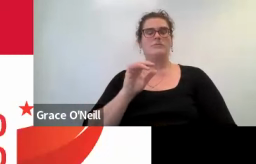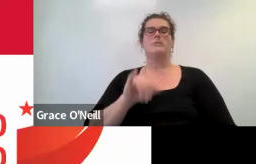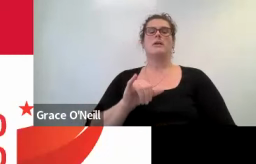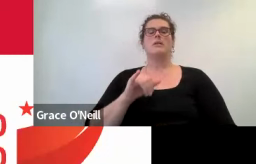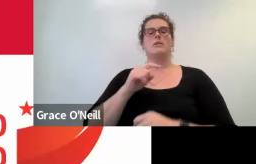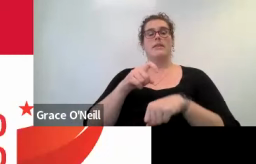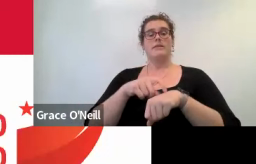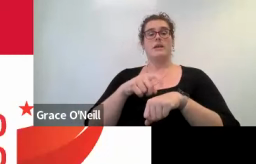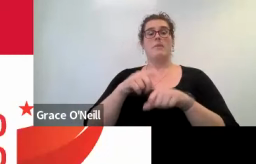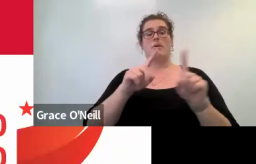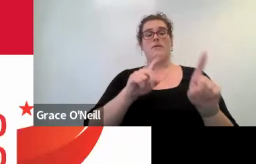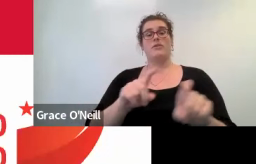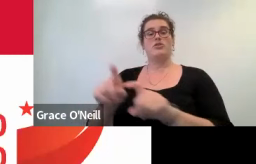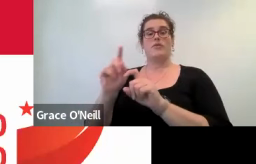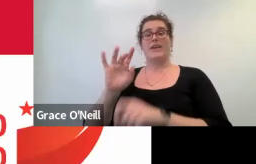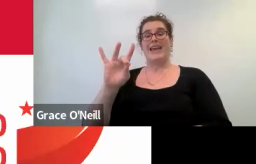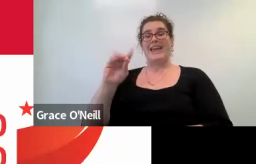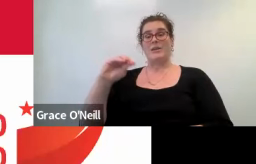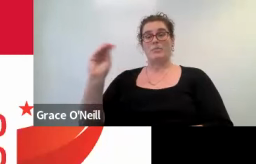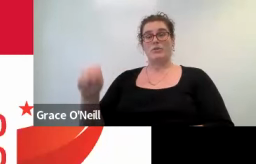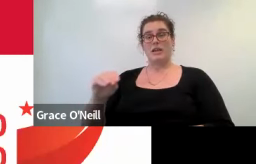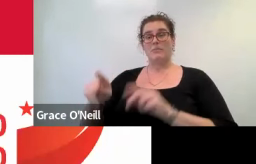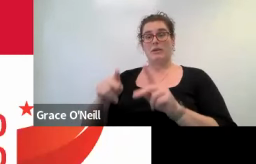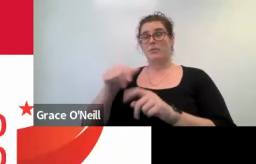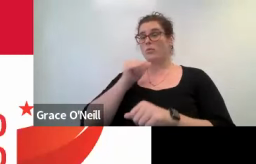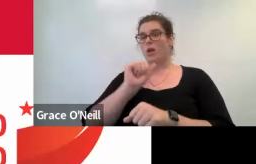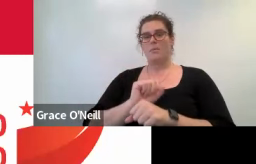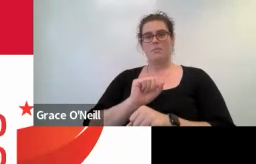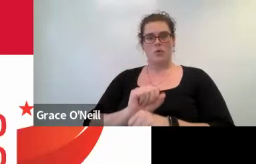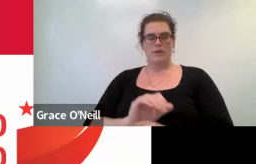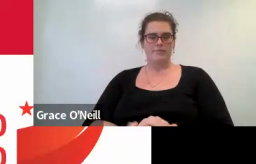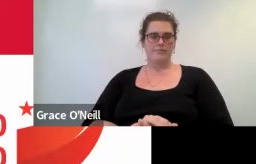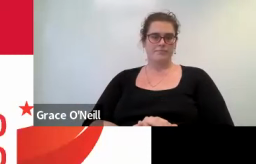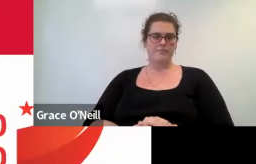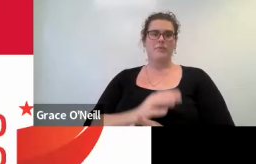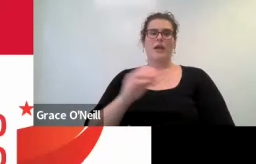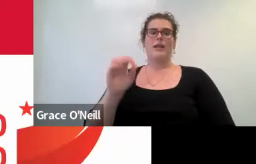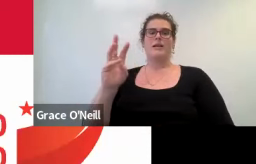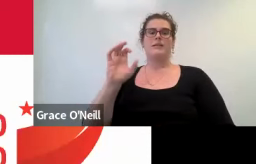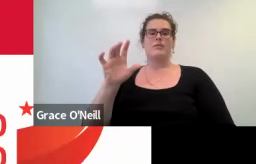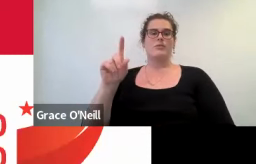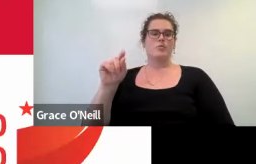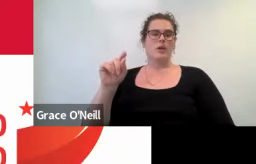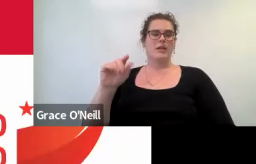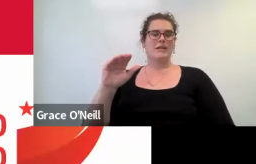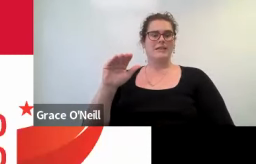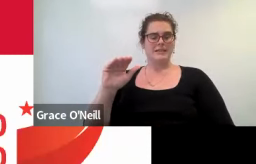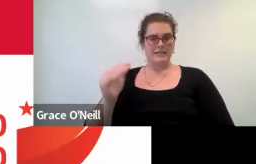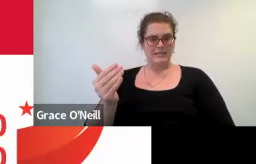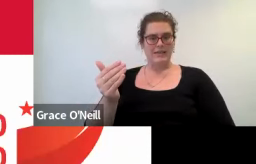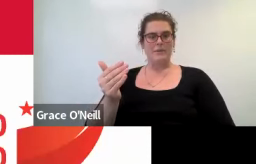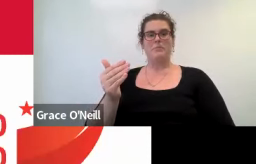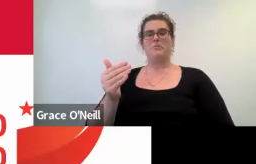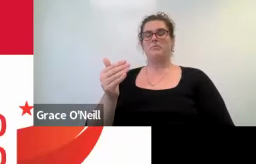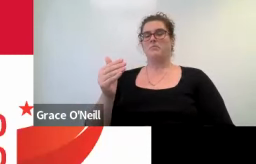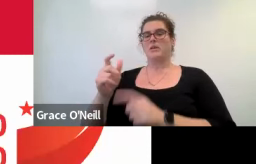survey was administered, that 80% were unemployed, and that 620 unemployed respondents